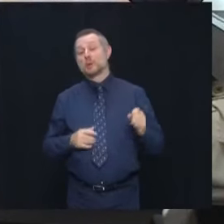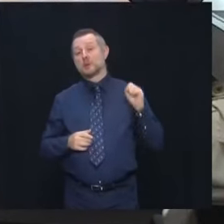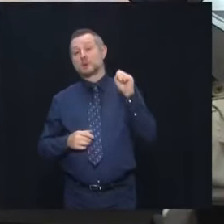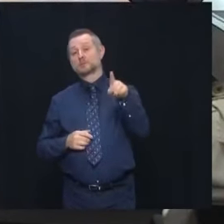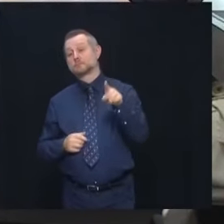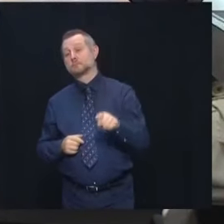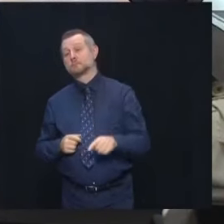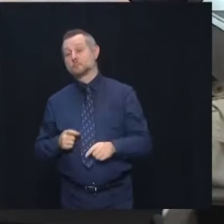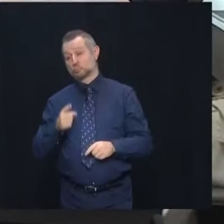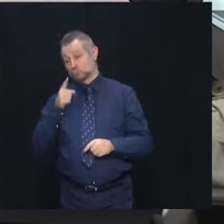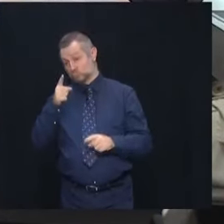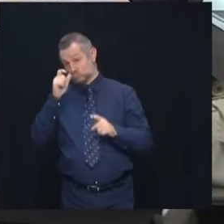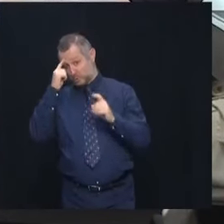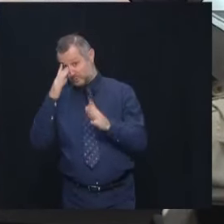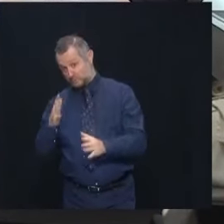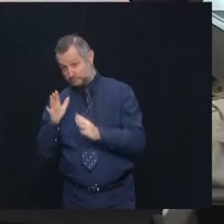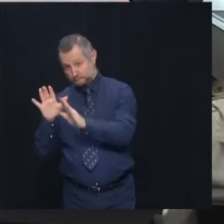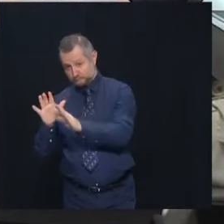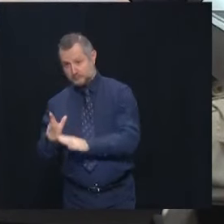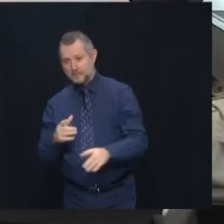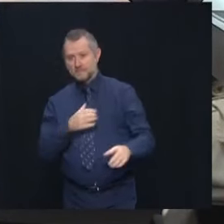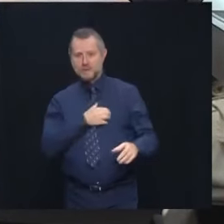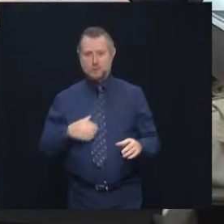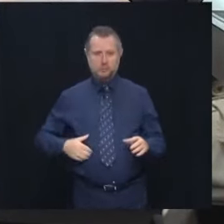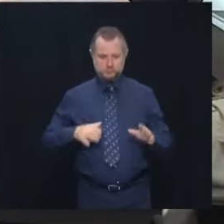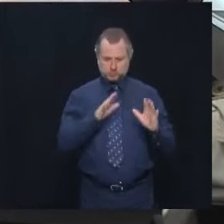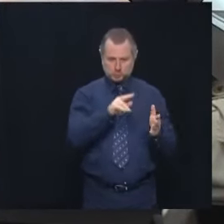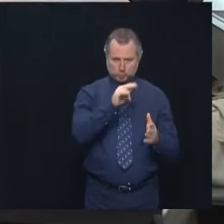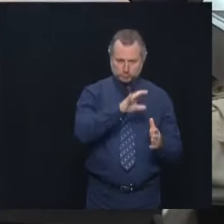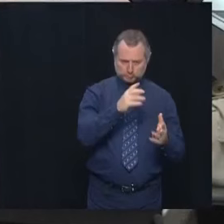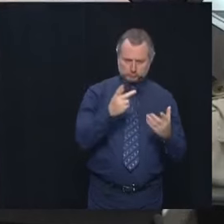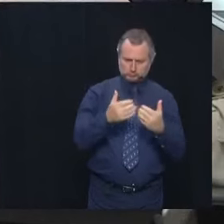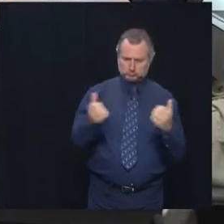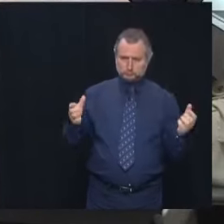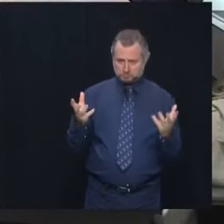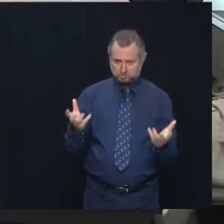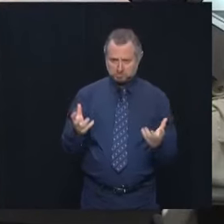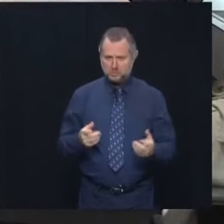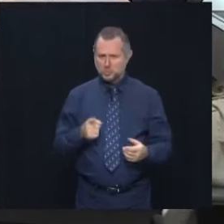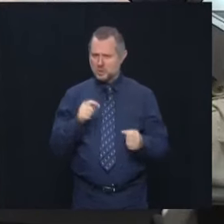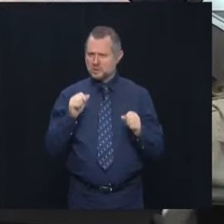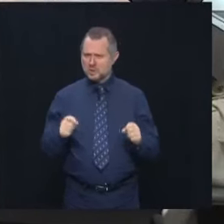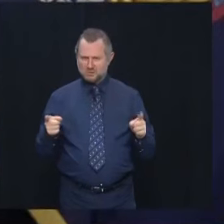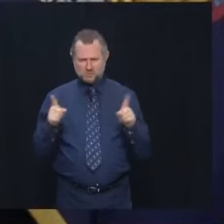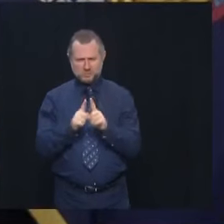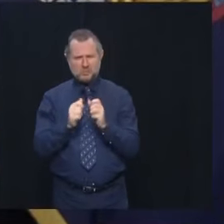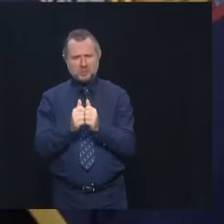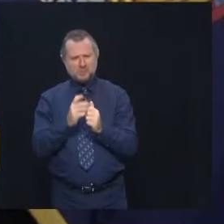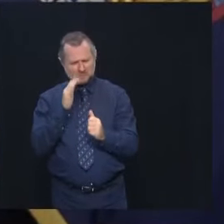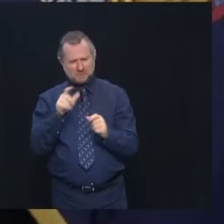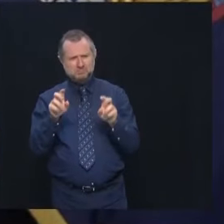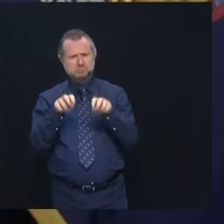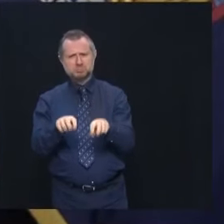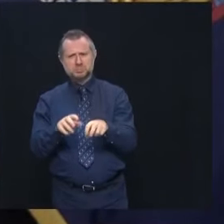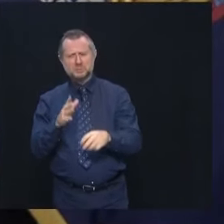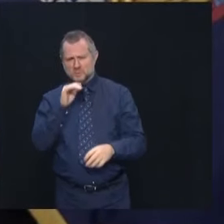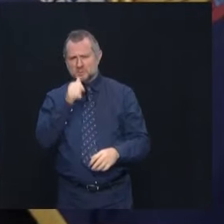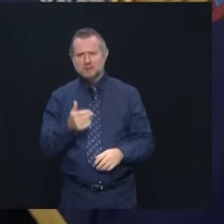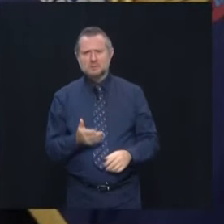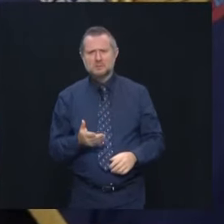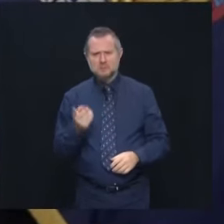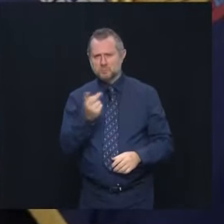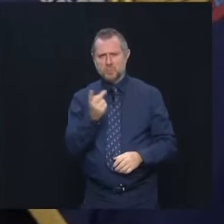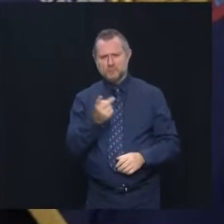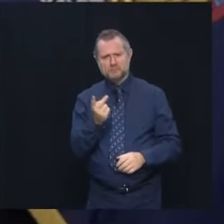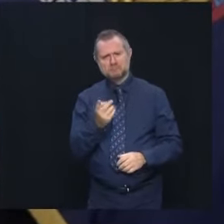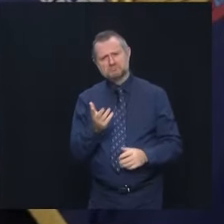of the city. That doesn't preclude you from speaking together, does it? Why can't the two of you,